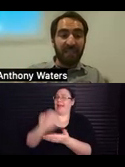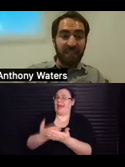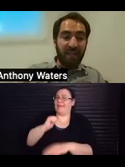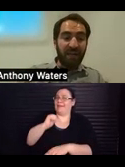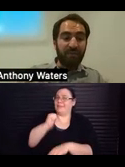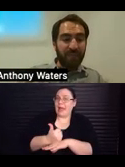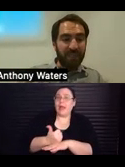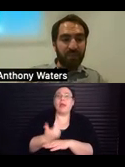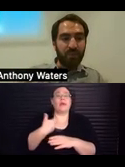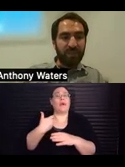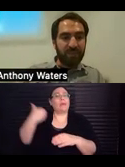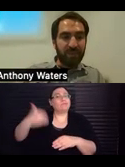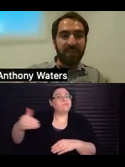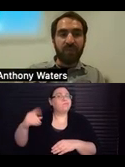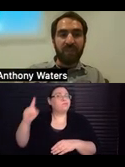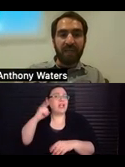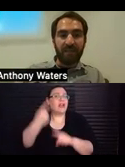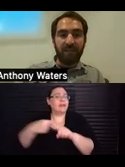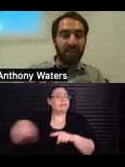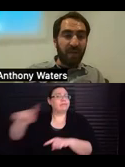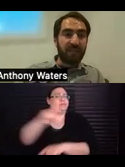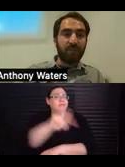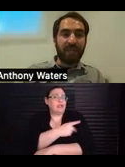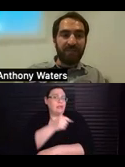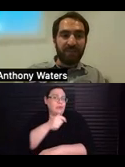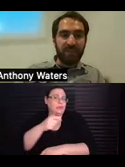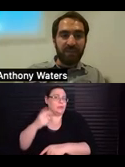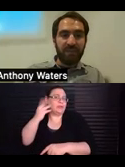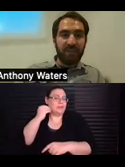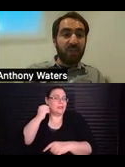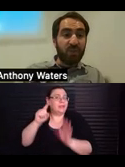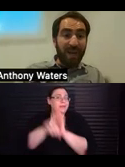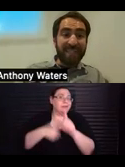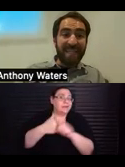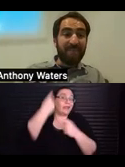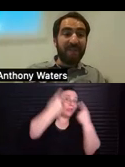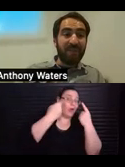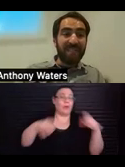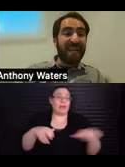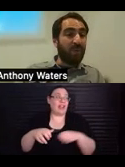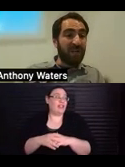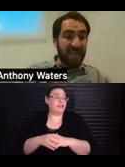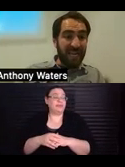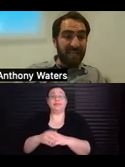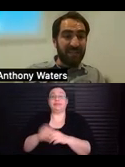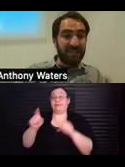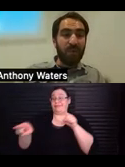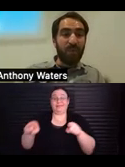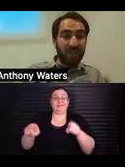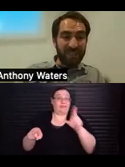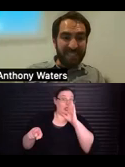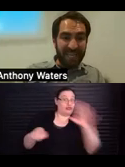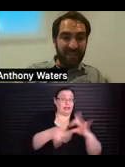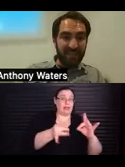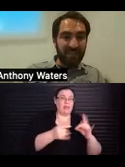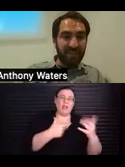commonly from patients who have experienced suicidal thoughts or behaviors. Direct statements are things like, I want to die. I wish I